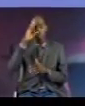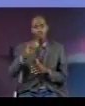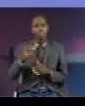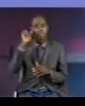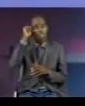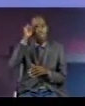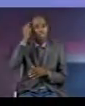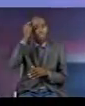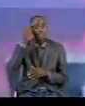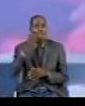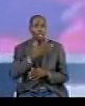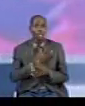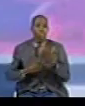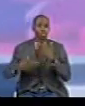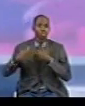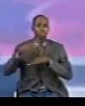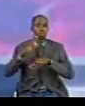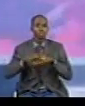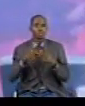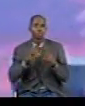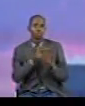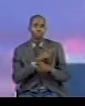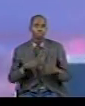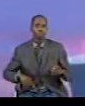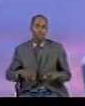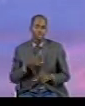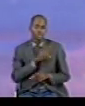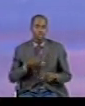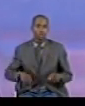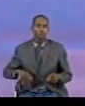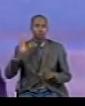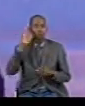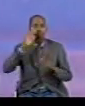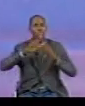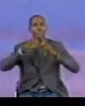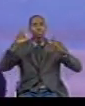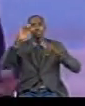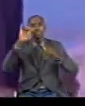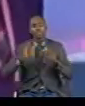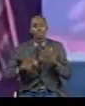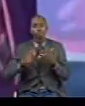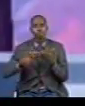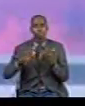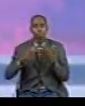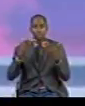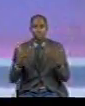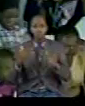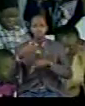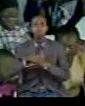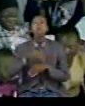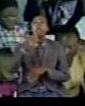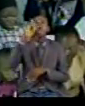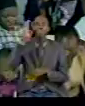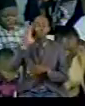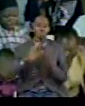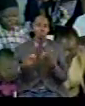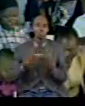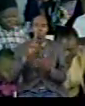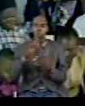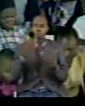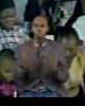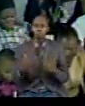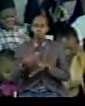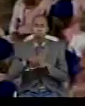unto the Lord, and the Lord will abundantly pardon. Tonight, he'll forgive you. He'll set you